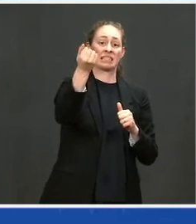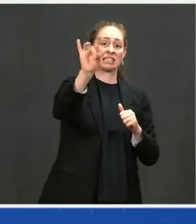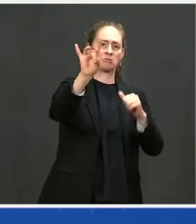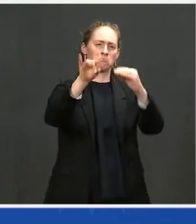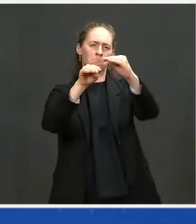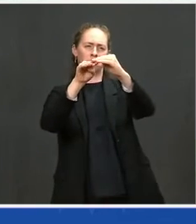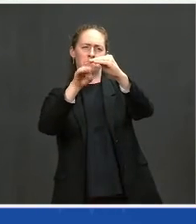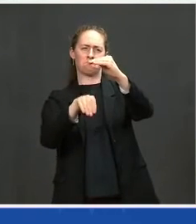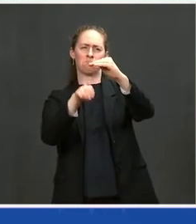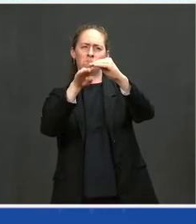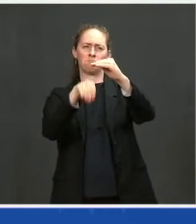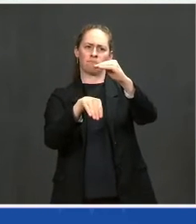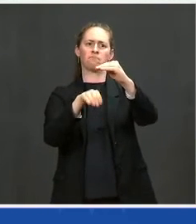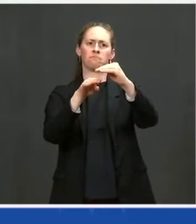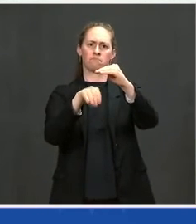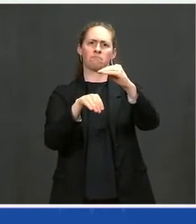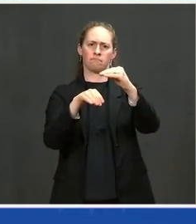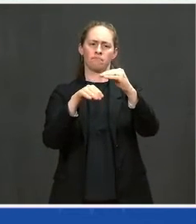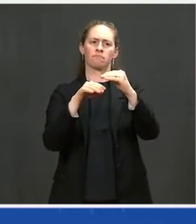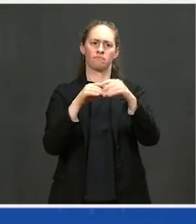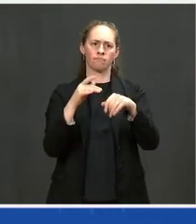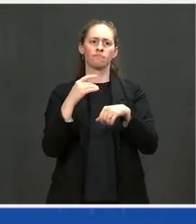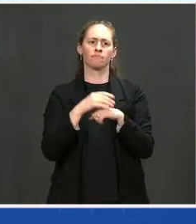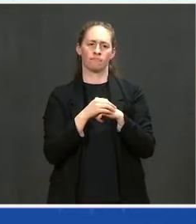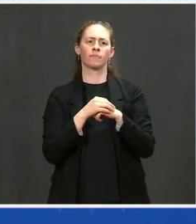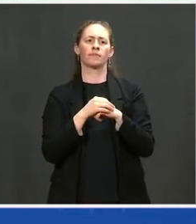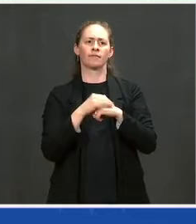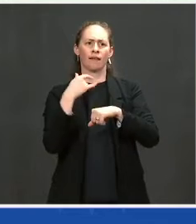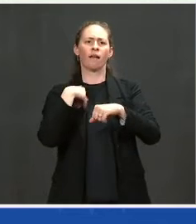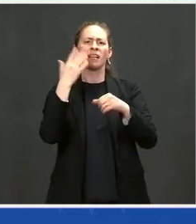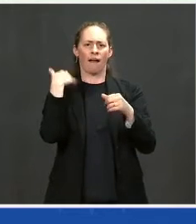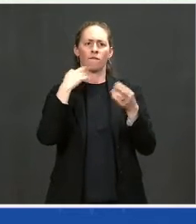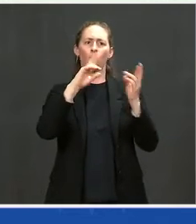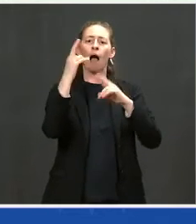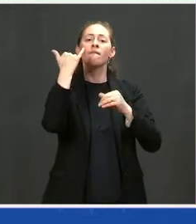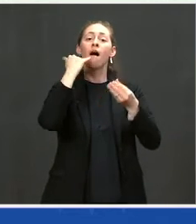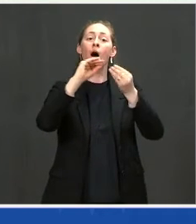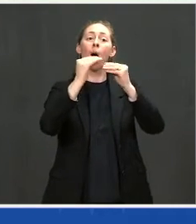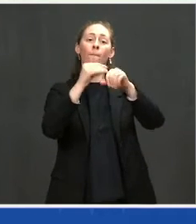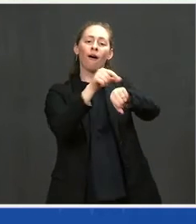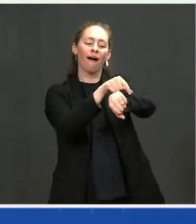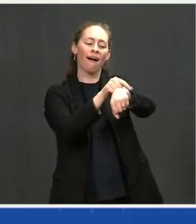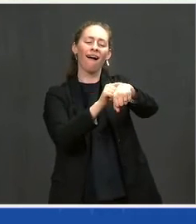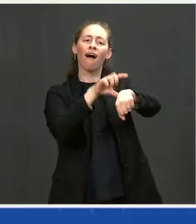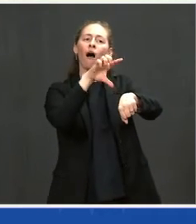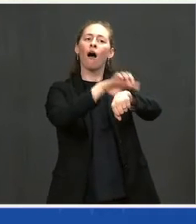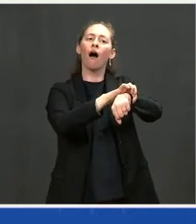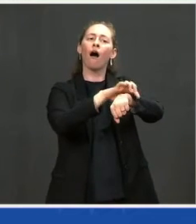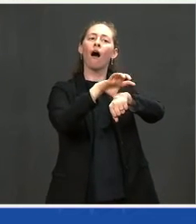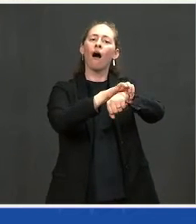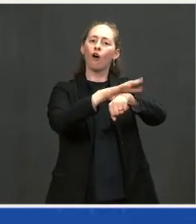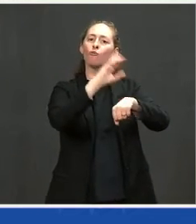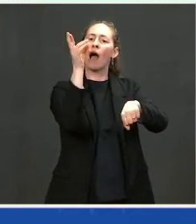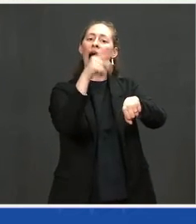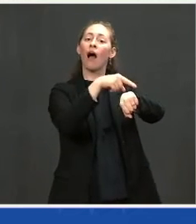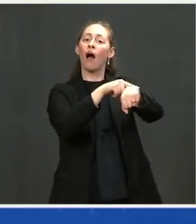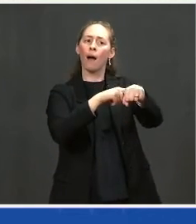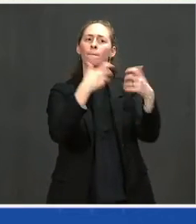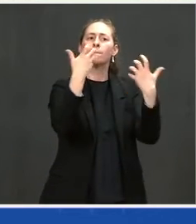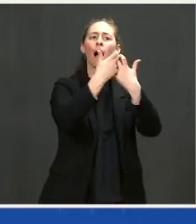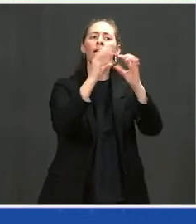wristband, or come with a telephone number in their pocket in the United States. A mother, a father, a close relative, a grandmama or